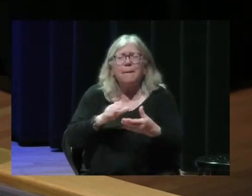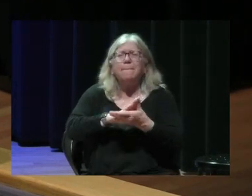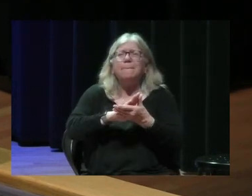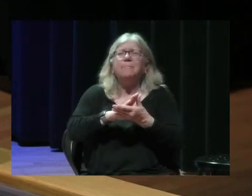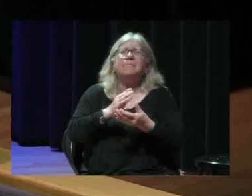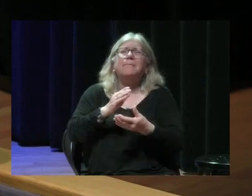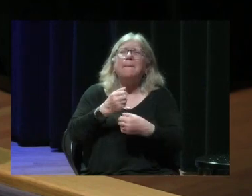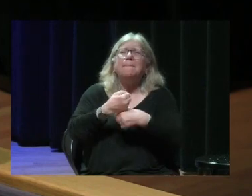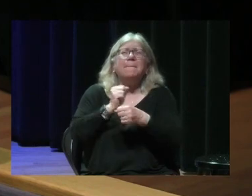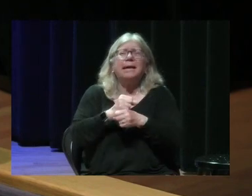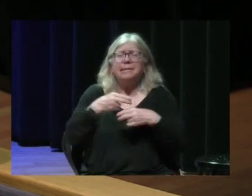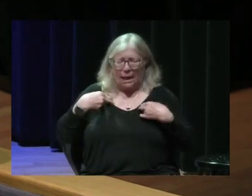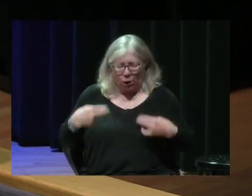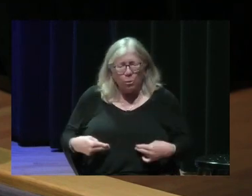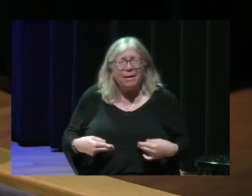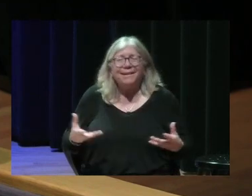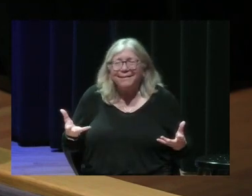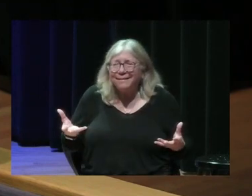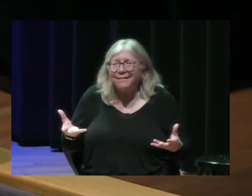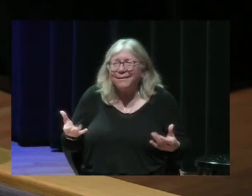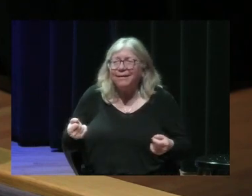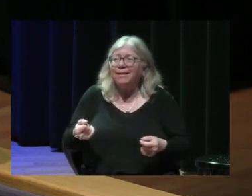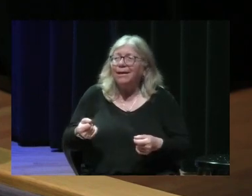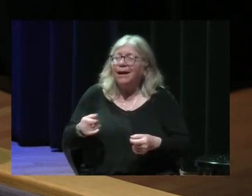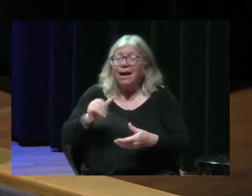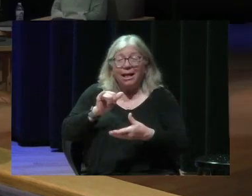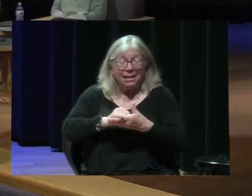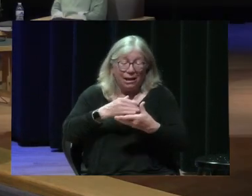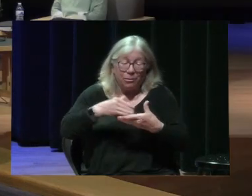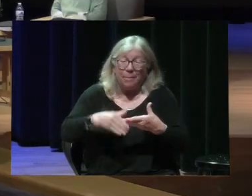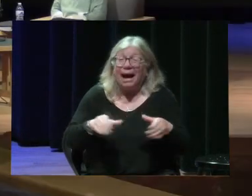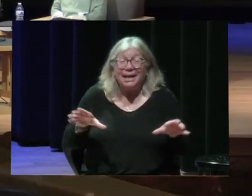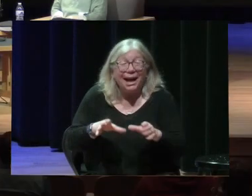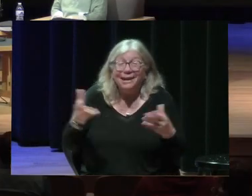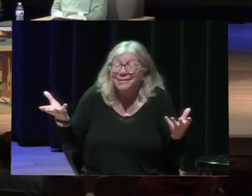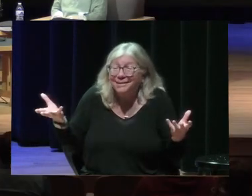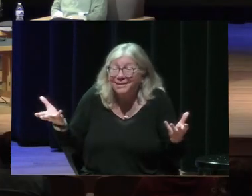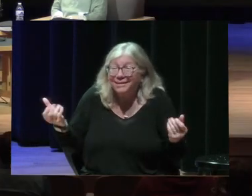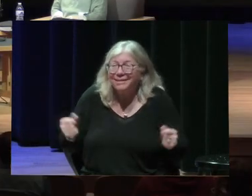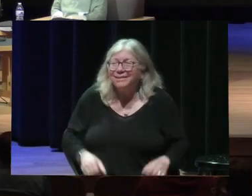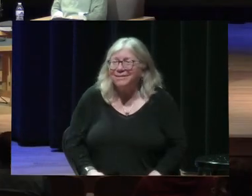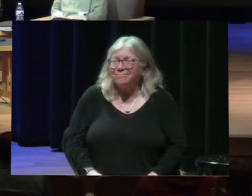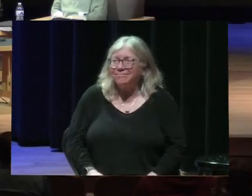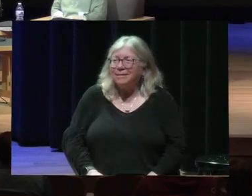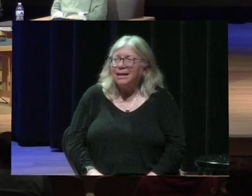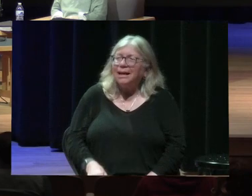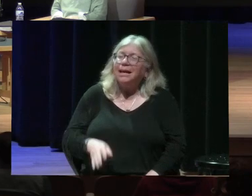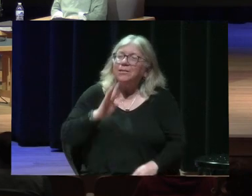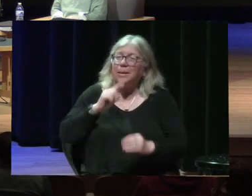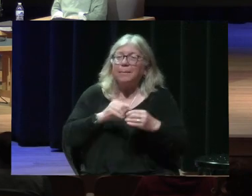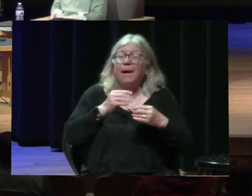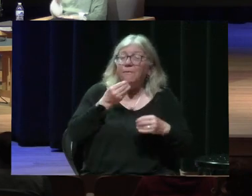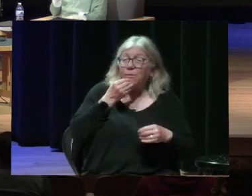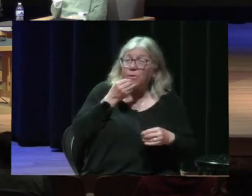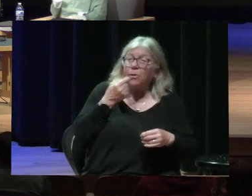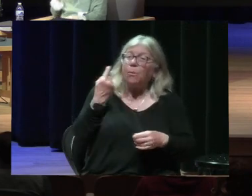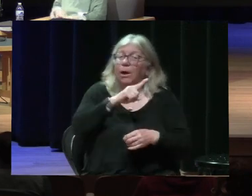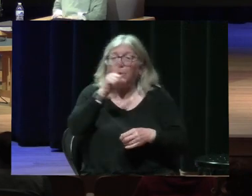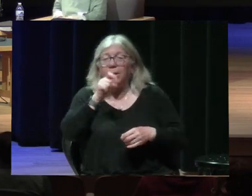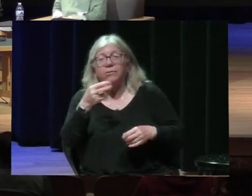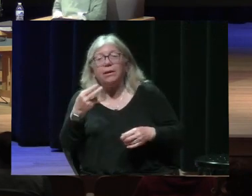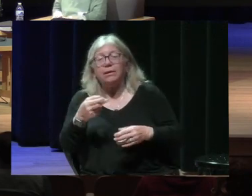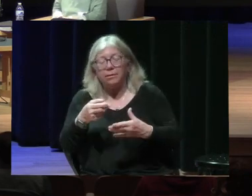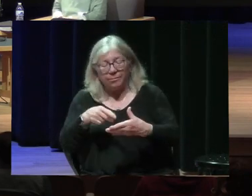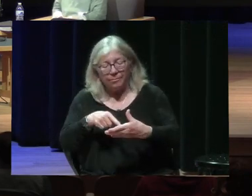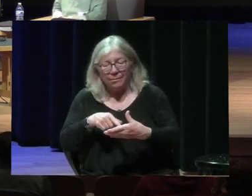humanizes mm-hmm. everybody involved. Because that's what pie does. So speaking of food, one question we